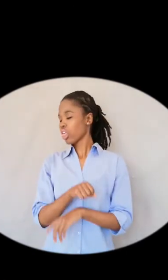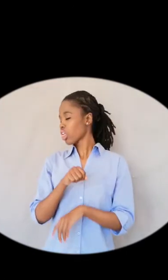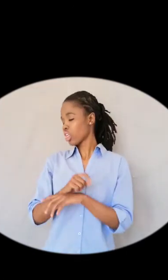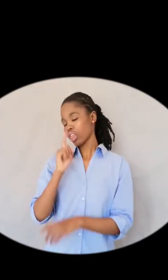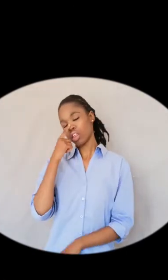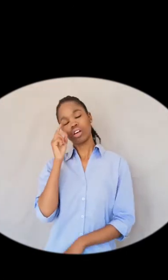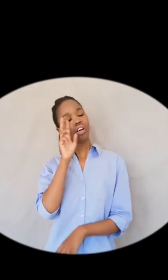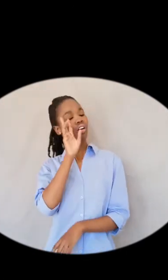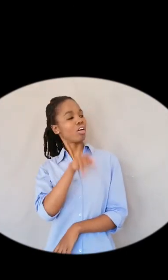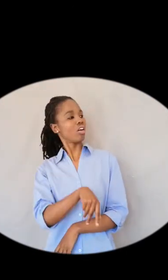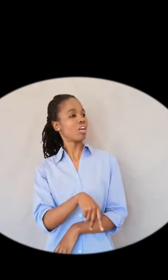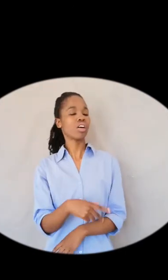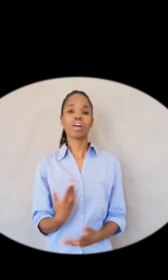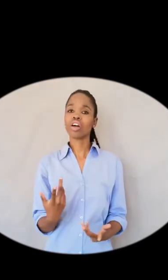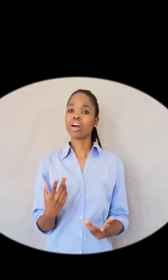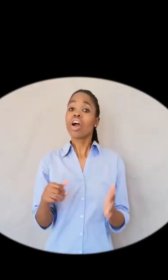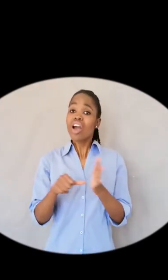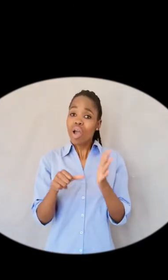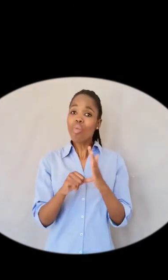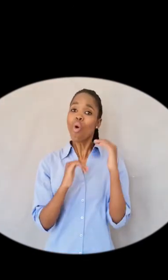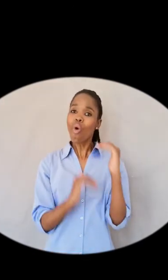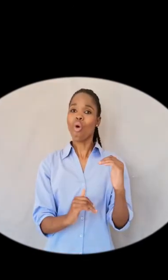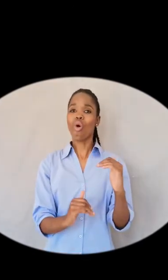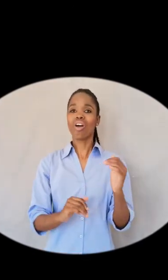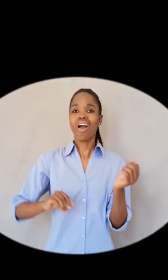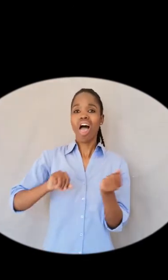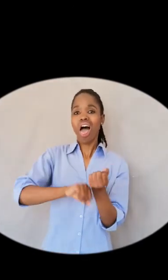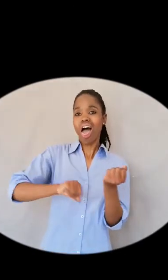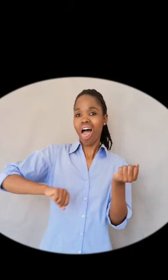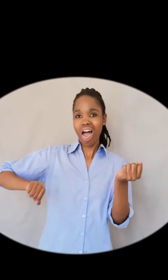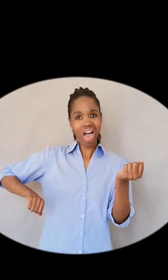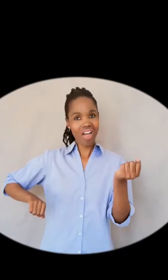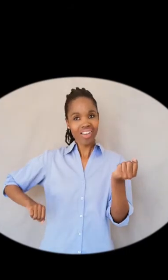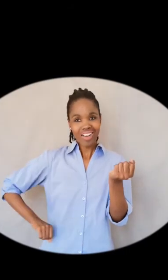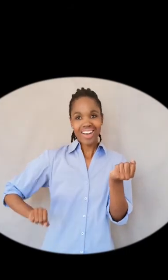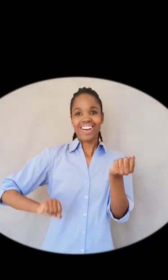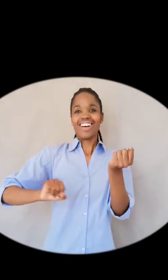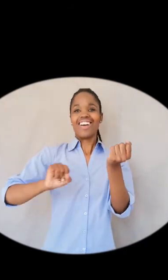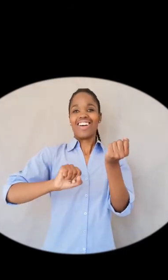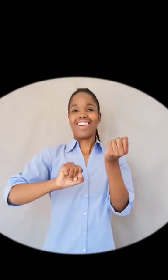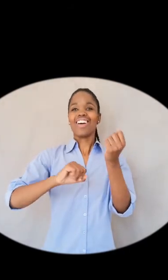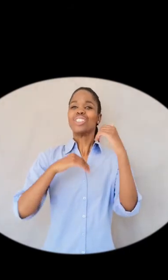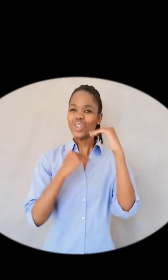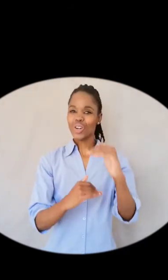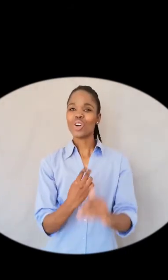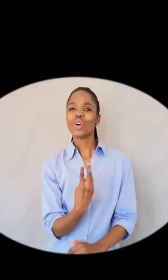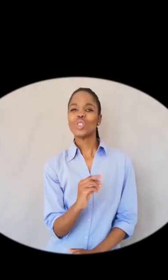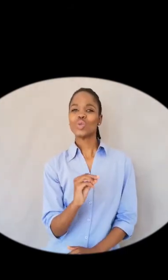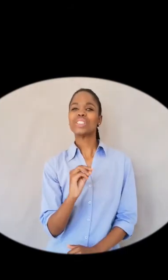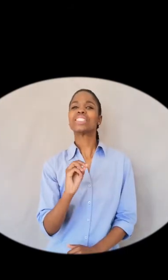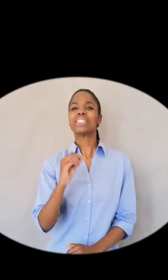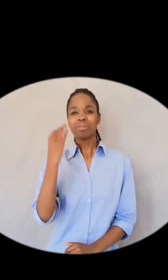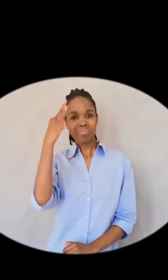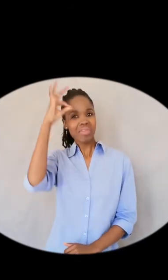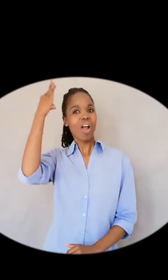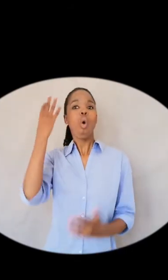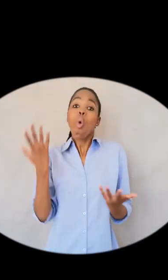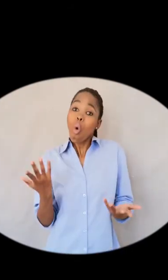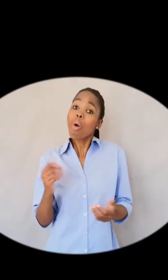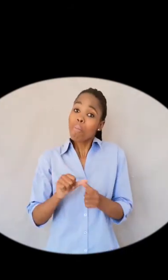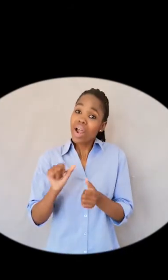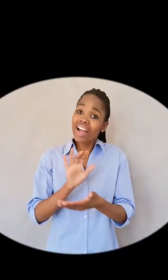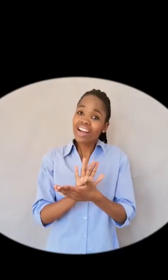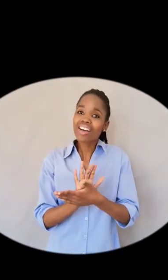listen after 20 minutes. Literally, there was a drop-off. So what do you do? You cut it to 20 minutes